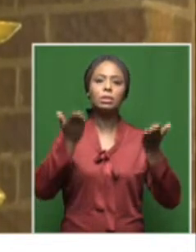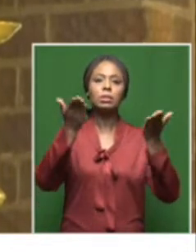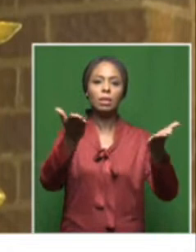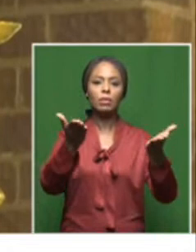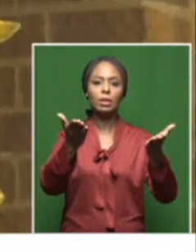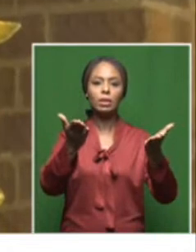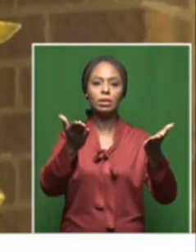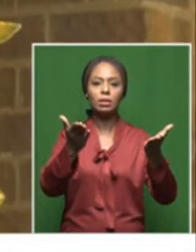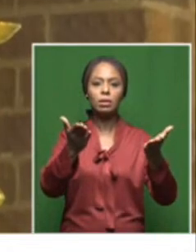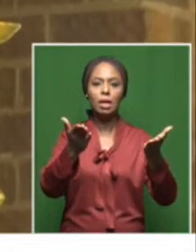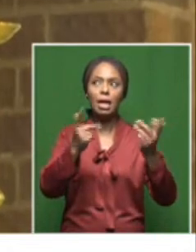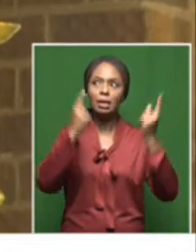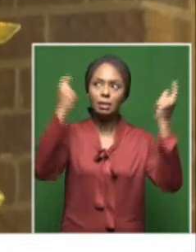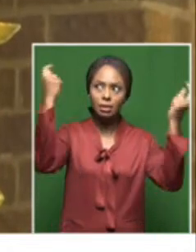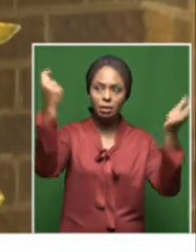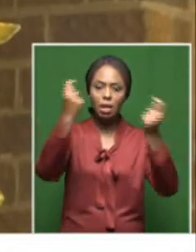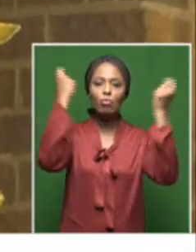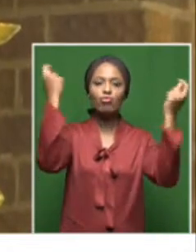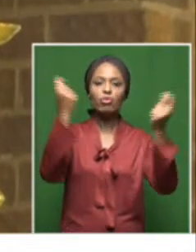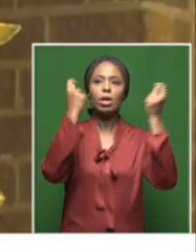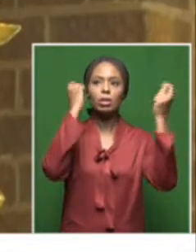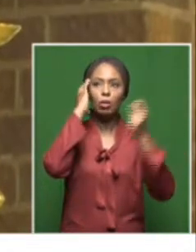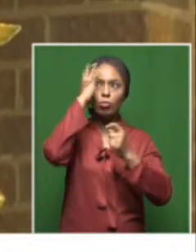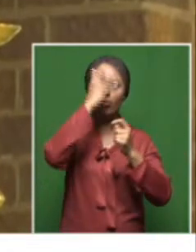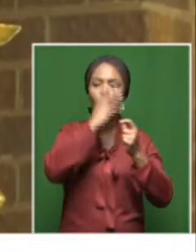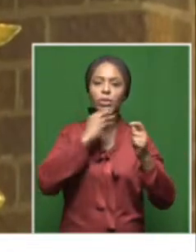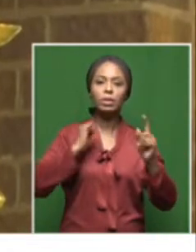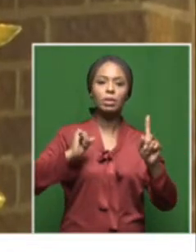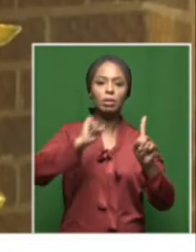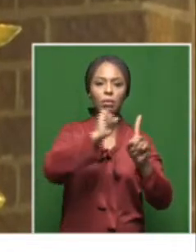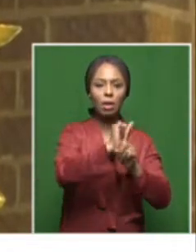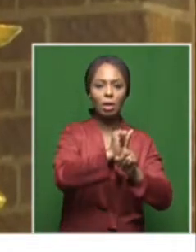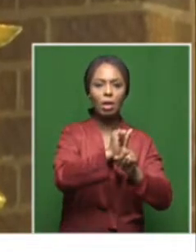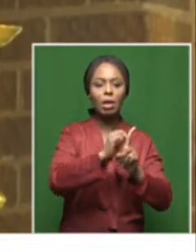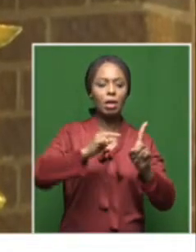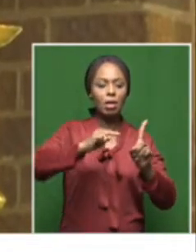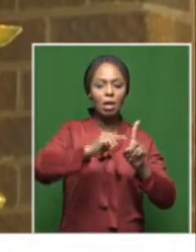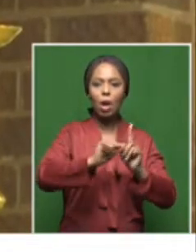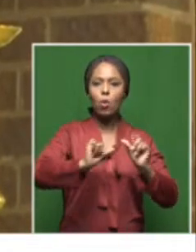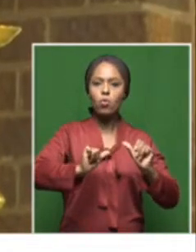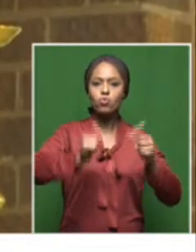beauty, and therefore a producer of goodness.